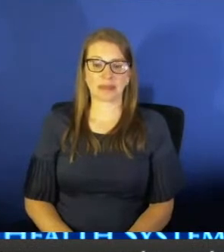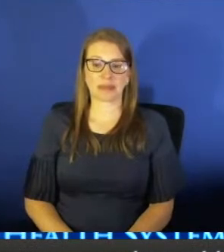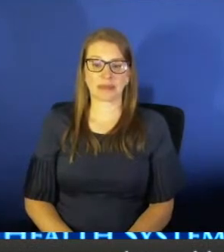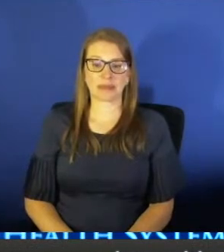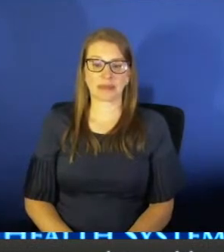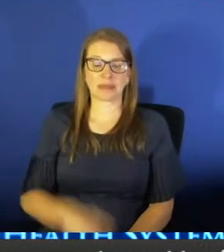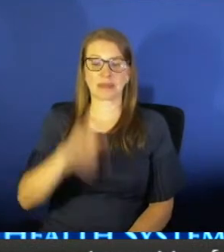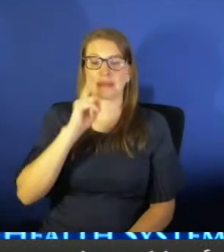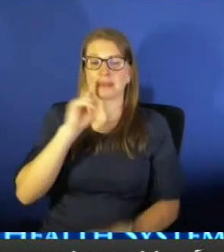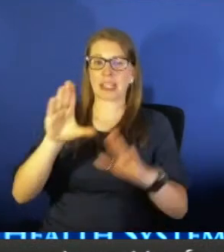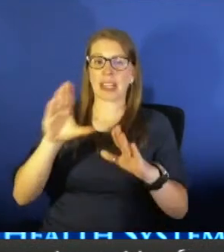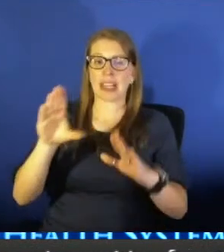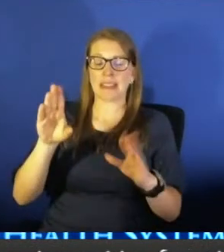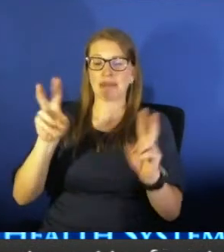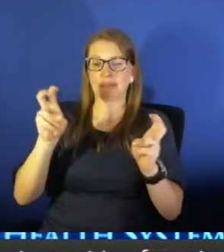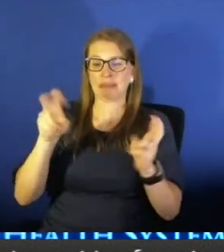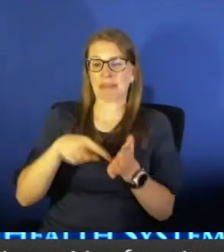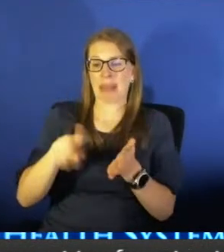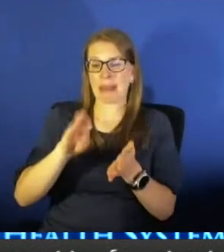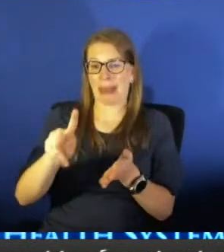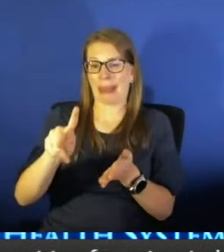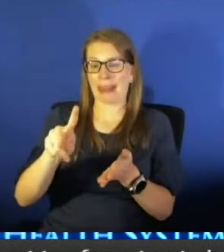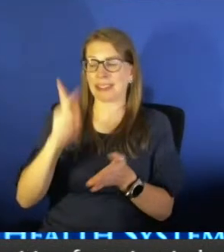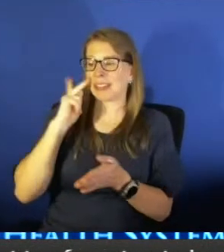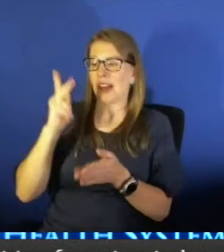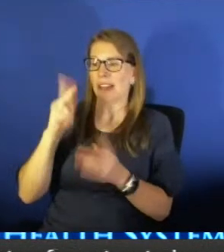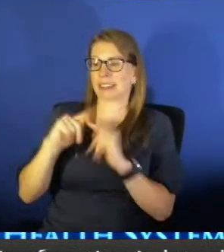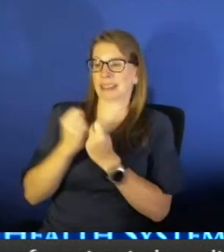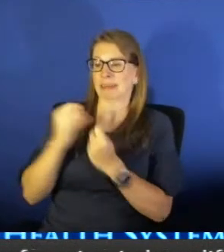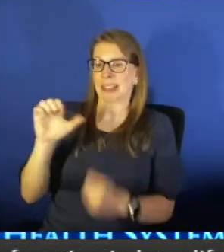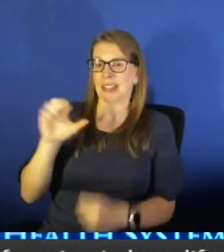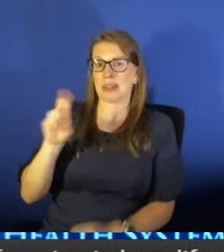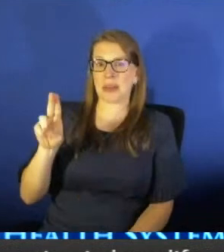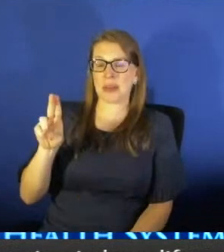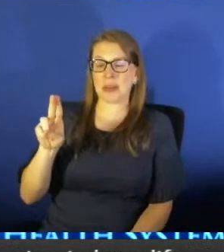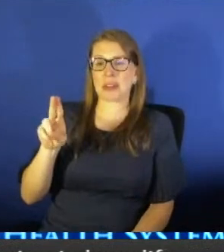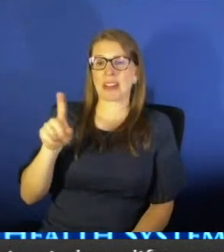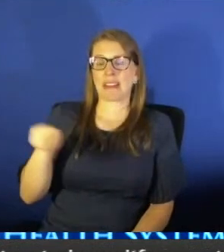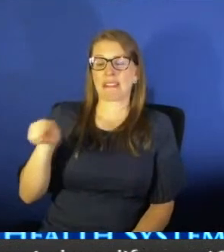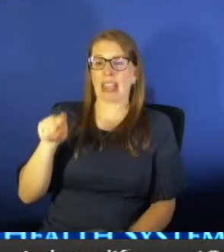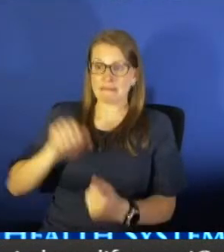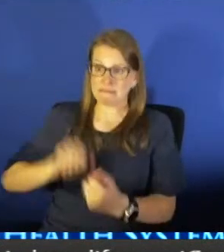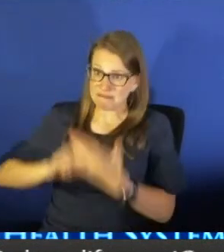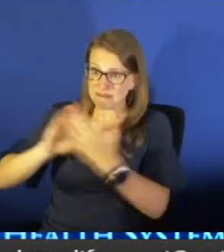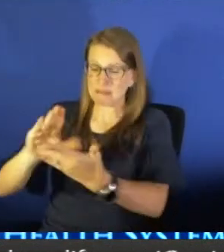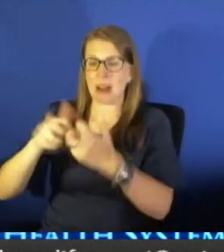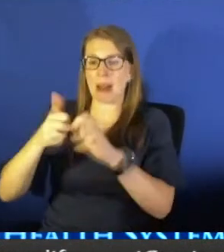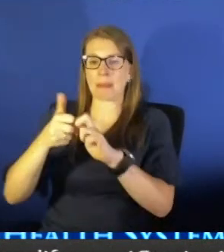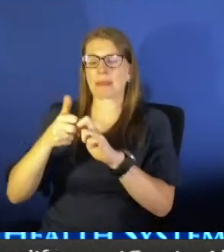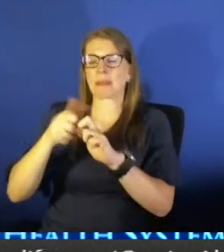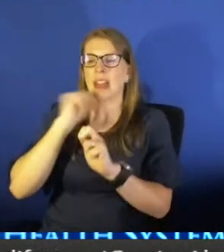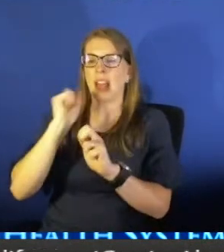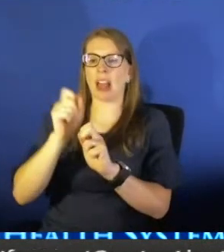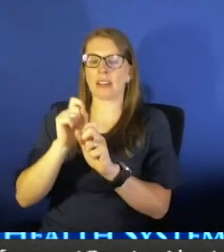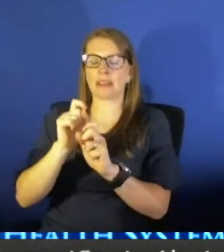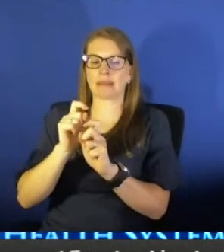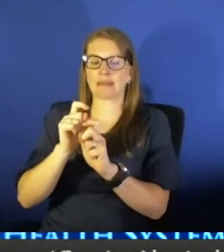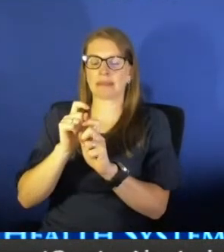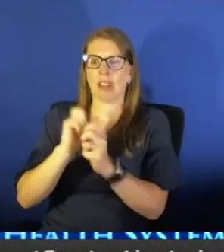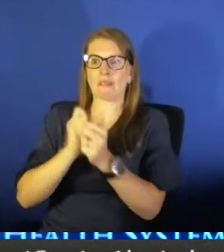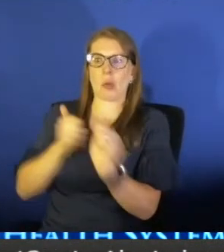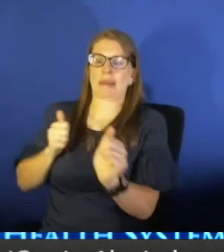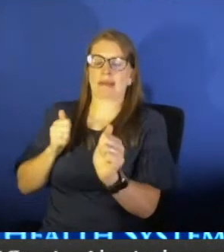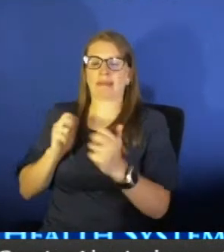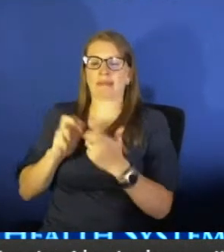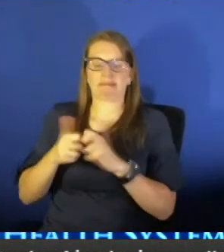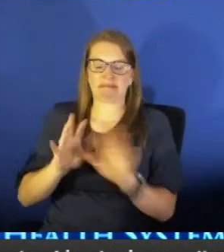saw the team in the ICU, and those are the ones that run to the problem, not away from it. Mm-hmm. And so they went right to it, and they take care of that problem